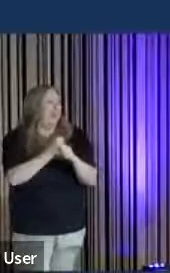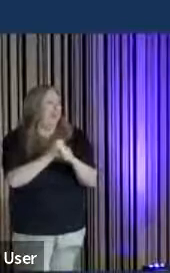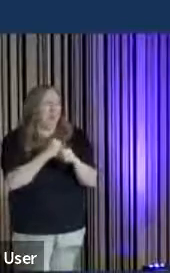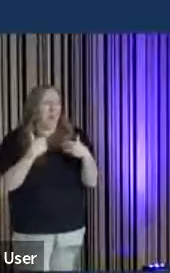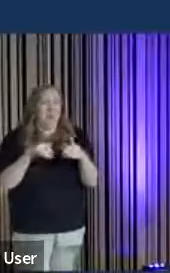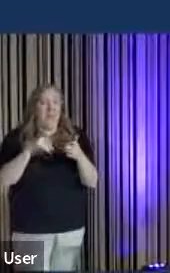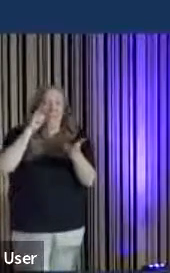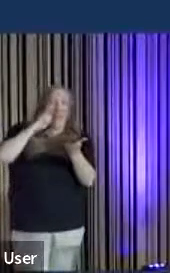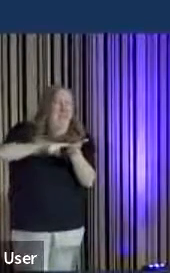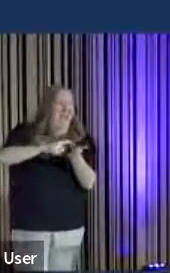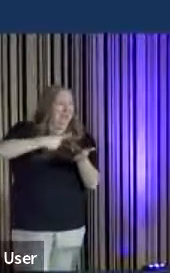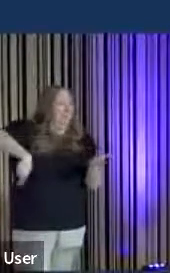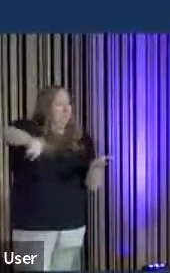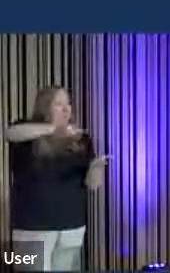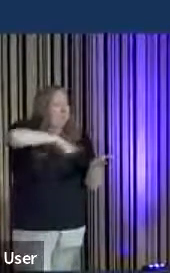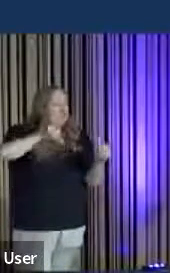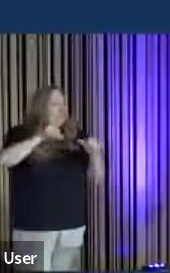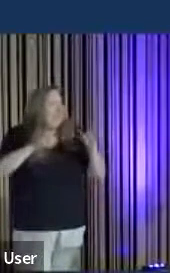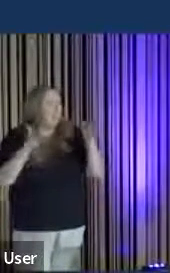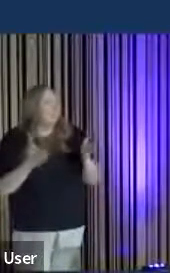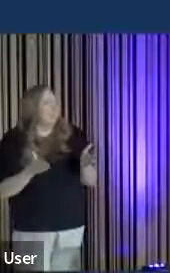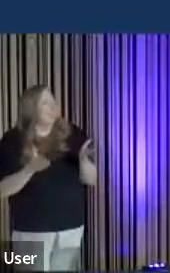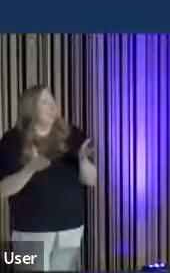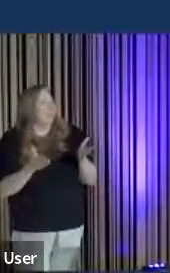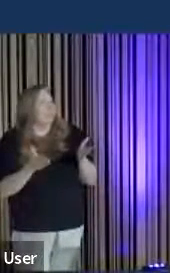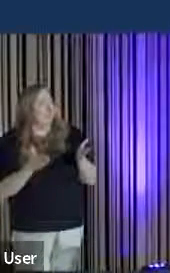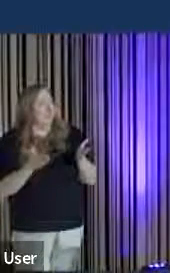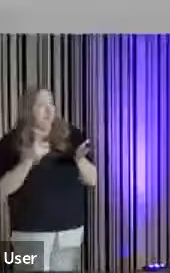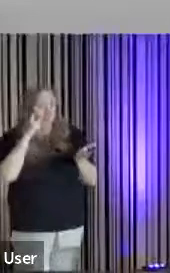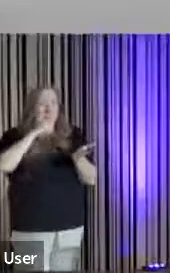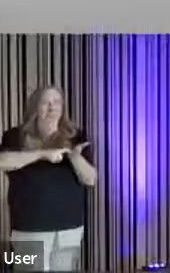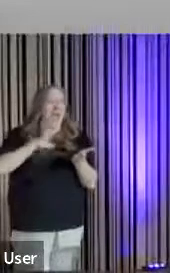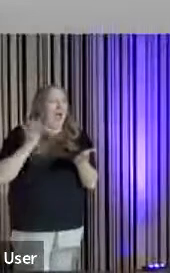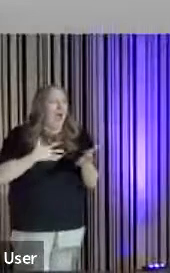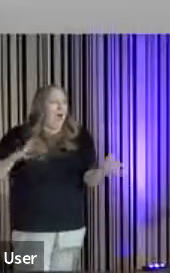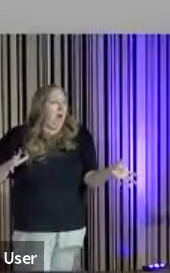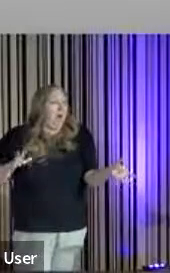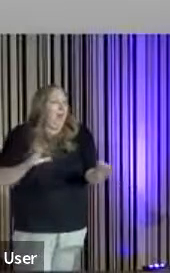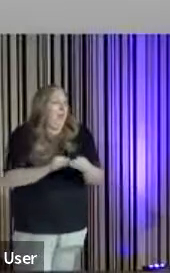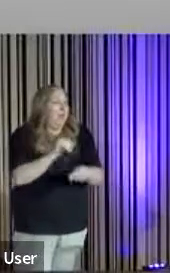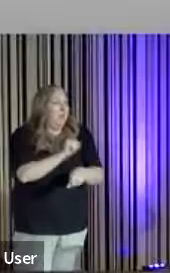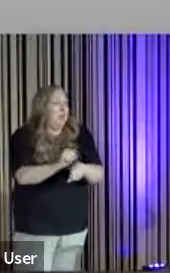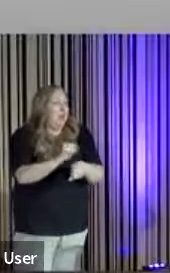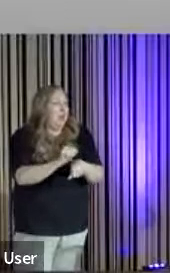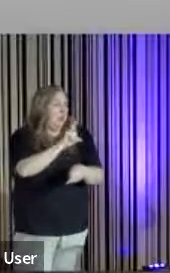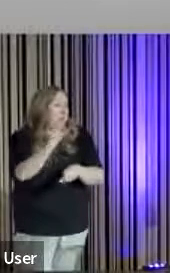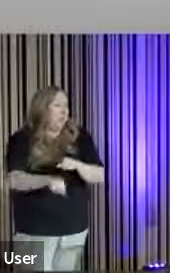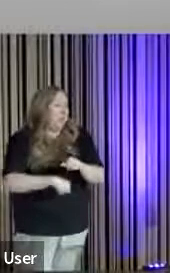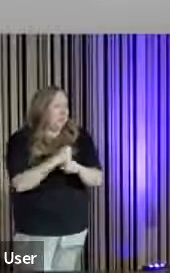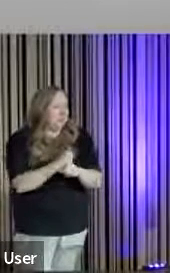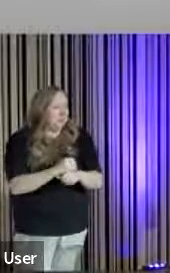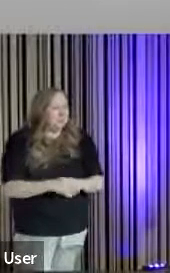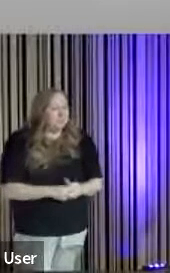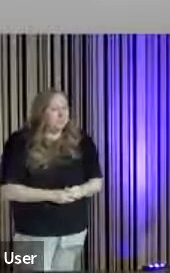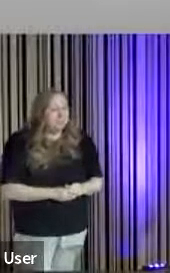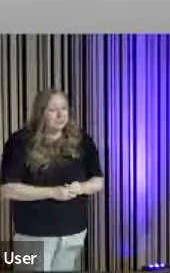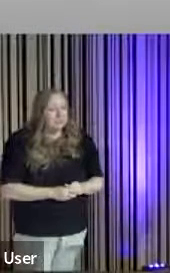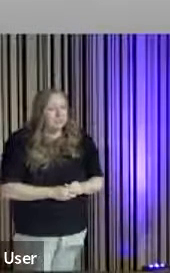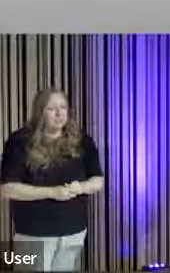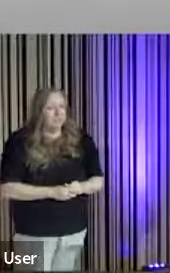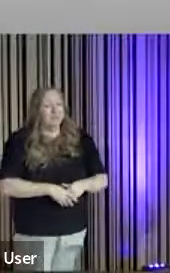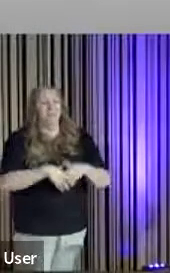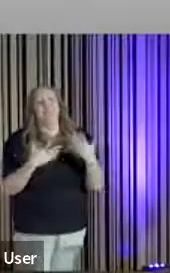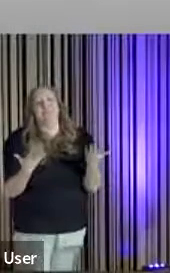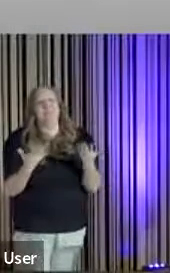of recognition of our collective work over these years. So I cannot